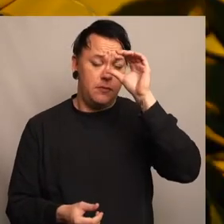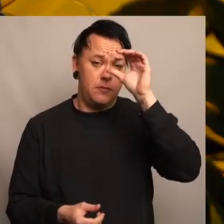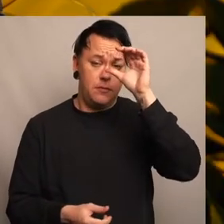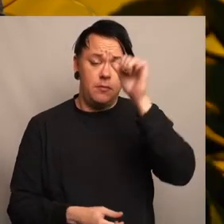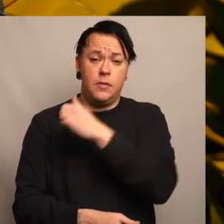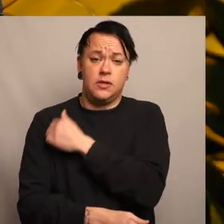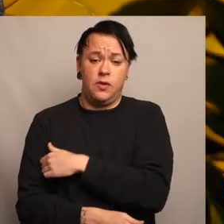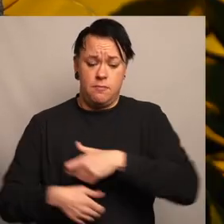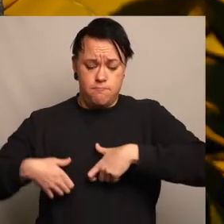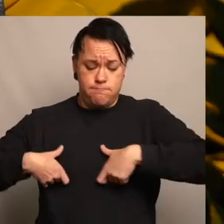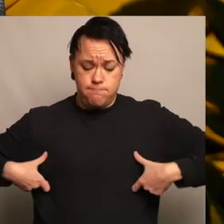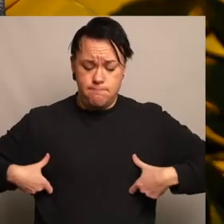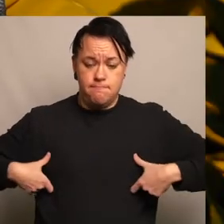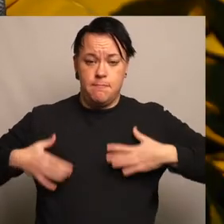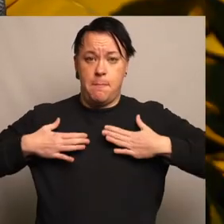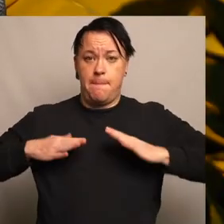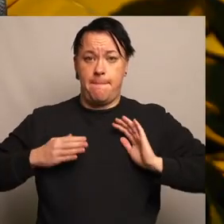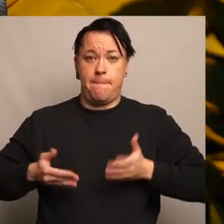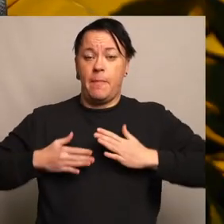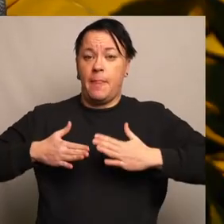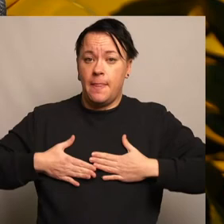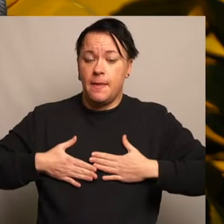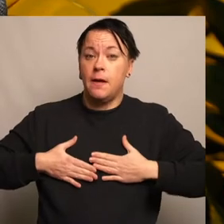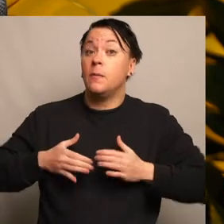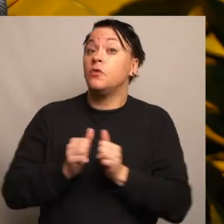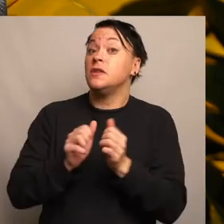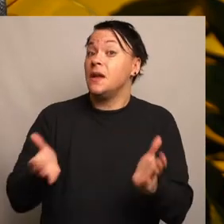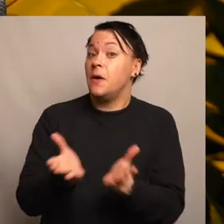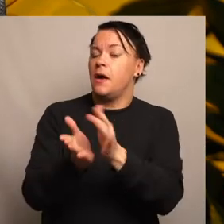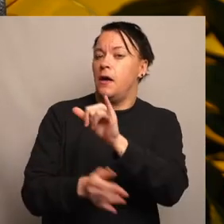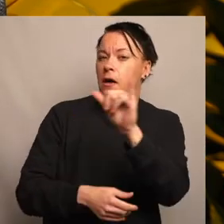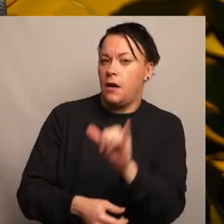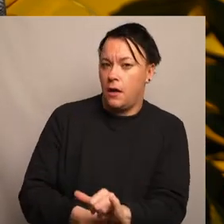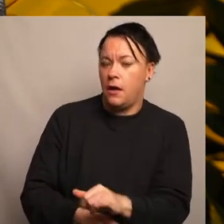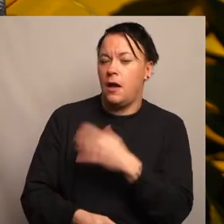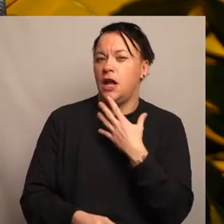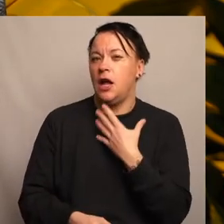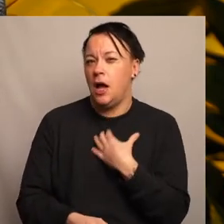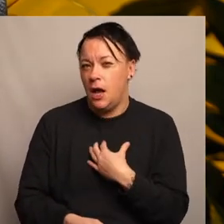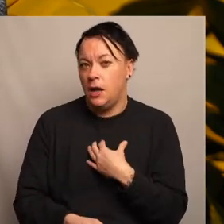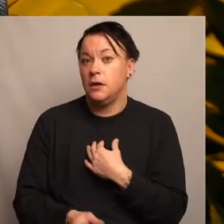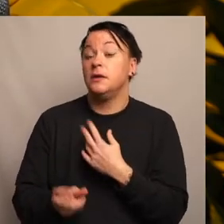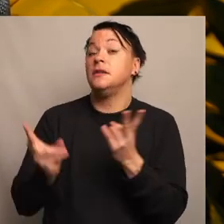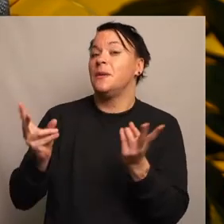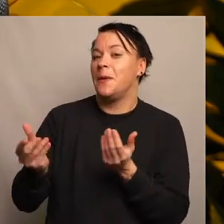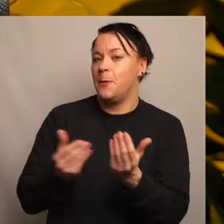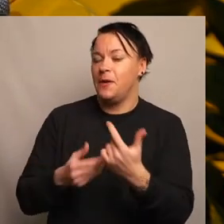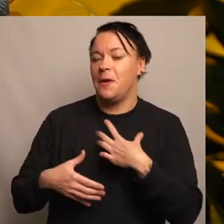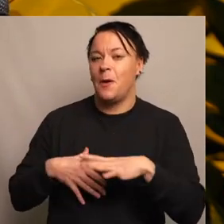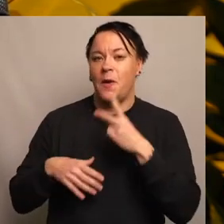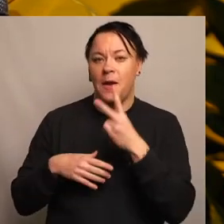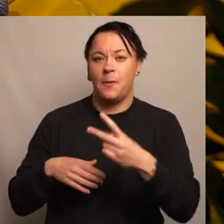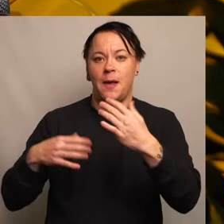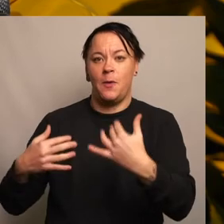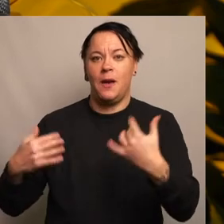being hot and sexy. So that's something that I want to like also show to people in the audience and show to people like